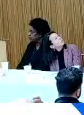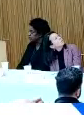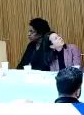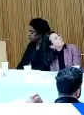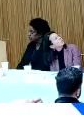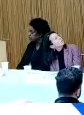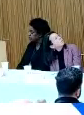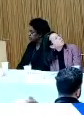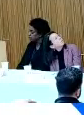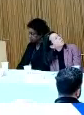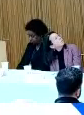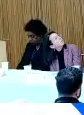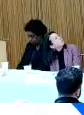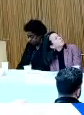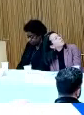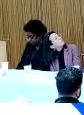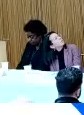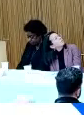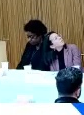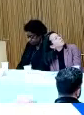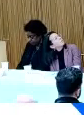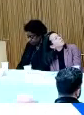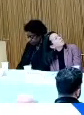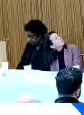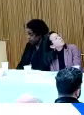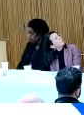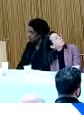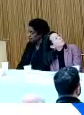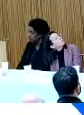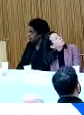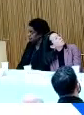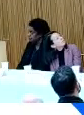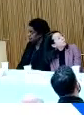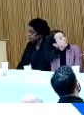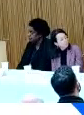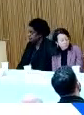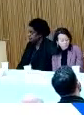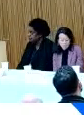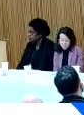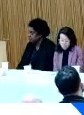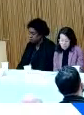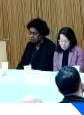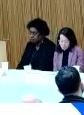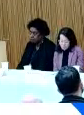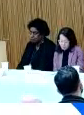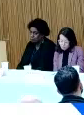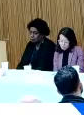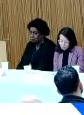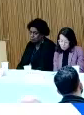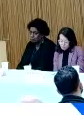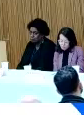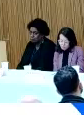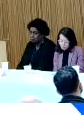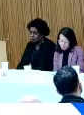discrimination based on race religion and more still exists only half the country prohibits discrimination in